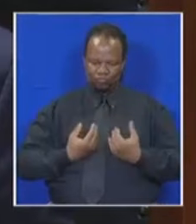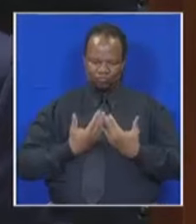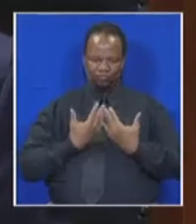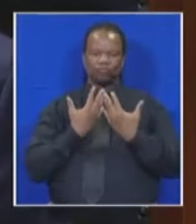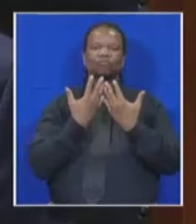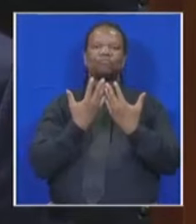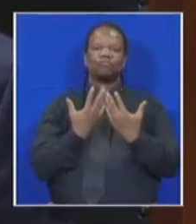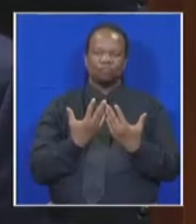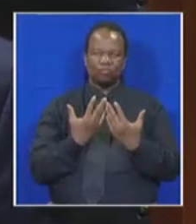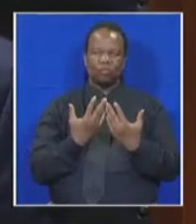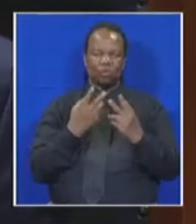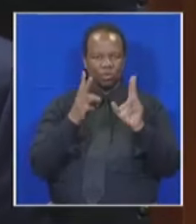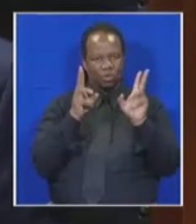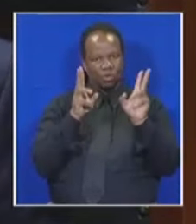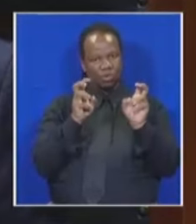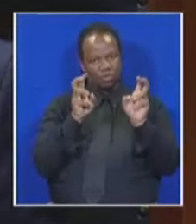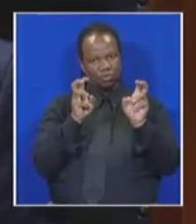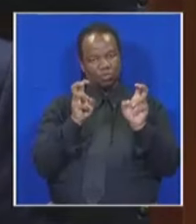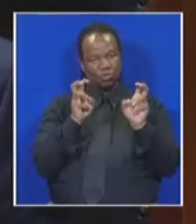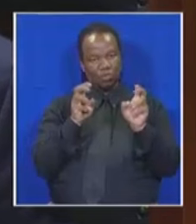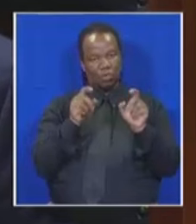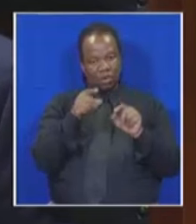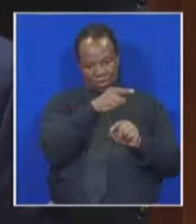on that matter in a way that is agreed to.